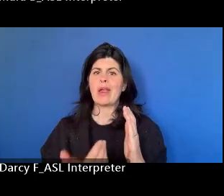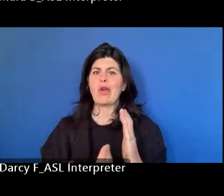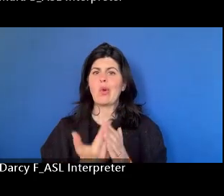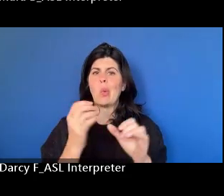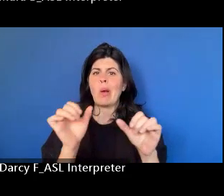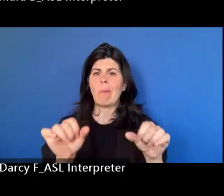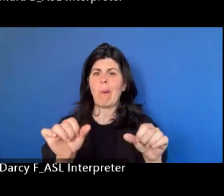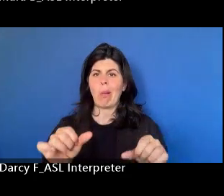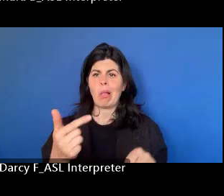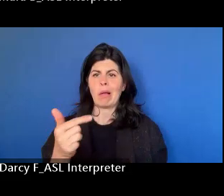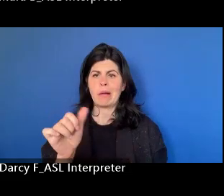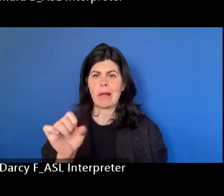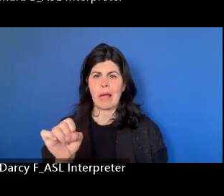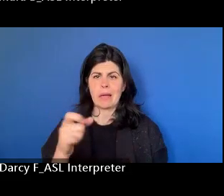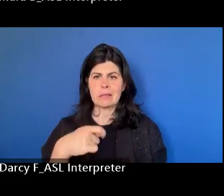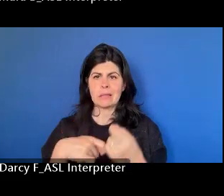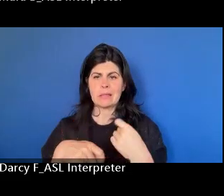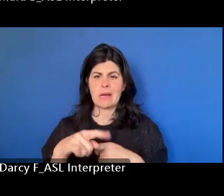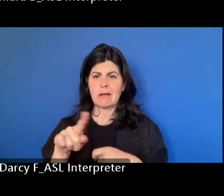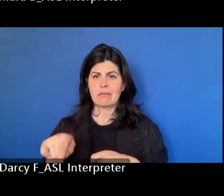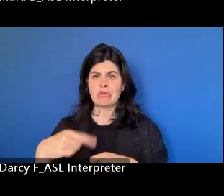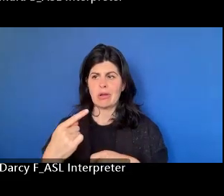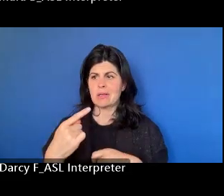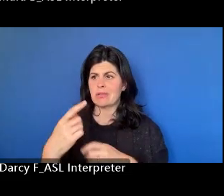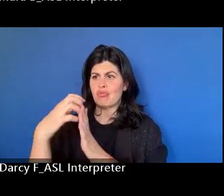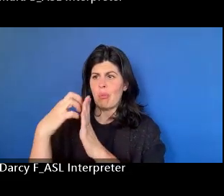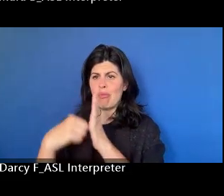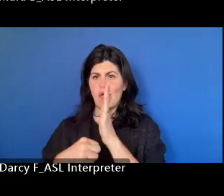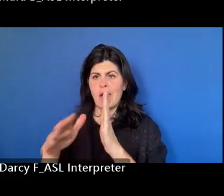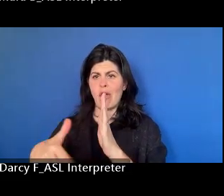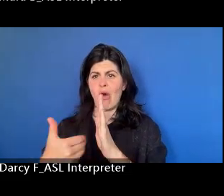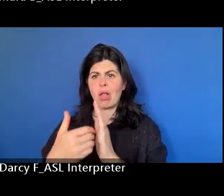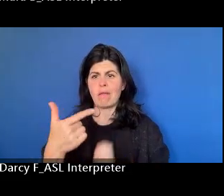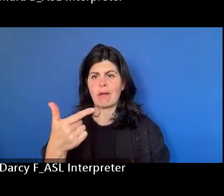instead of just removing all of the gas lines